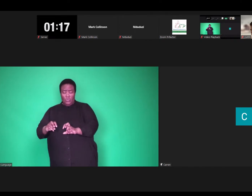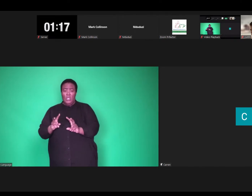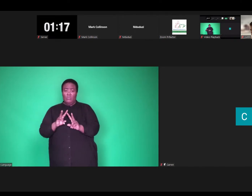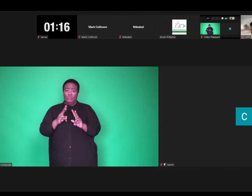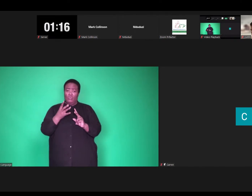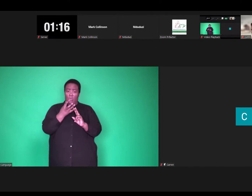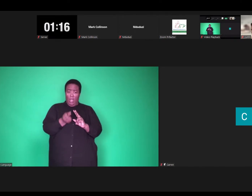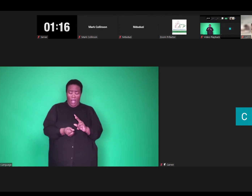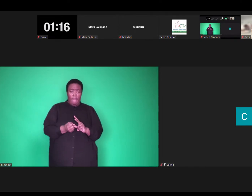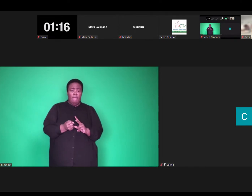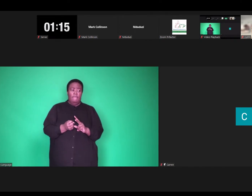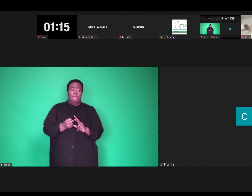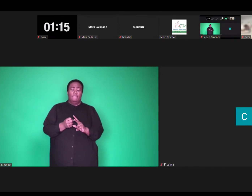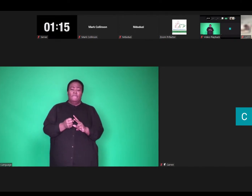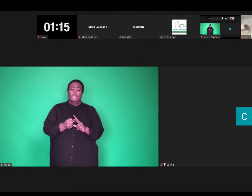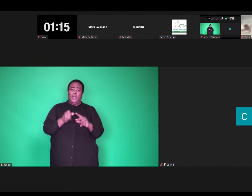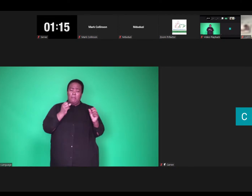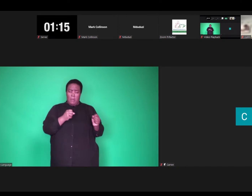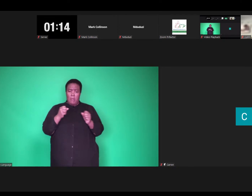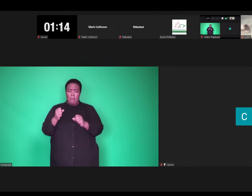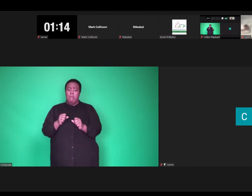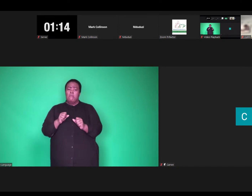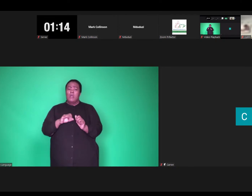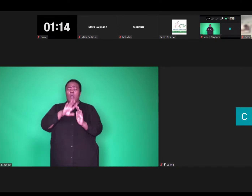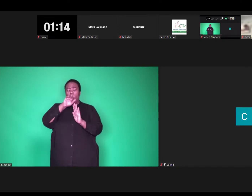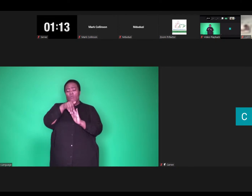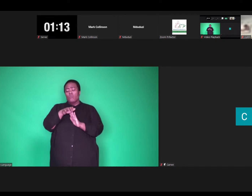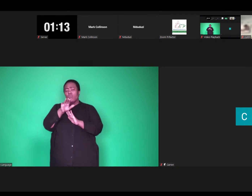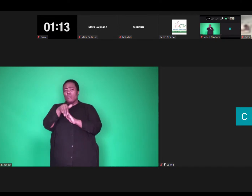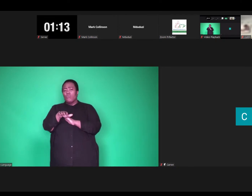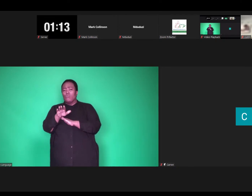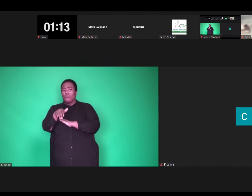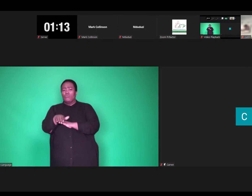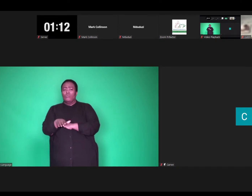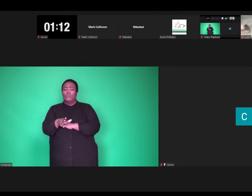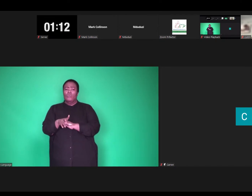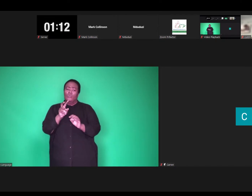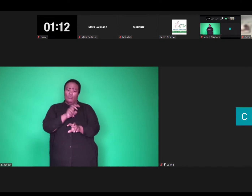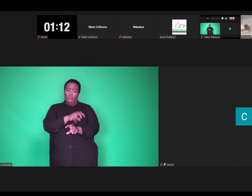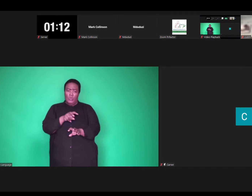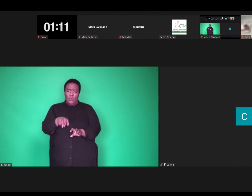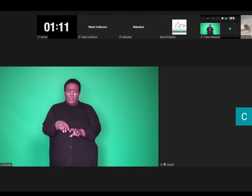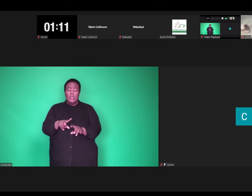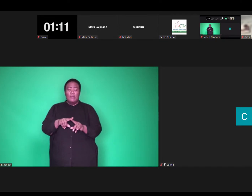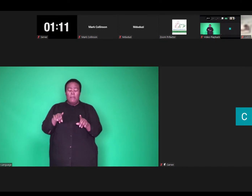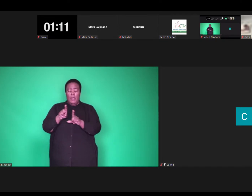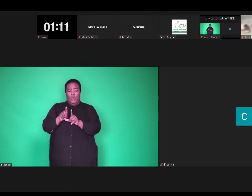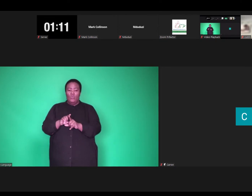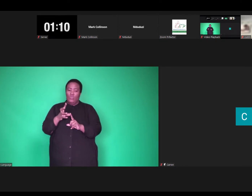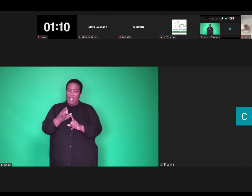rural to urban migration. What it means is that there is also urban